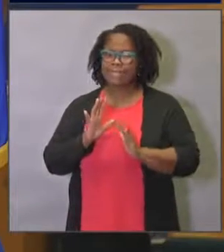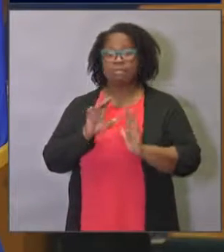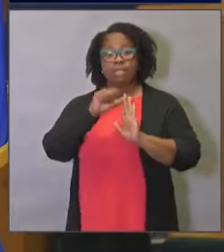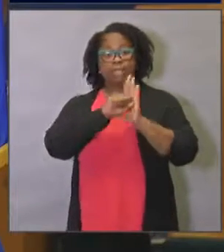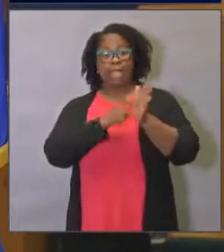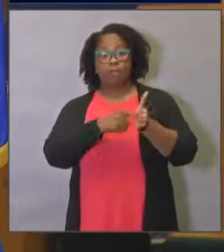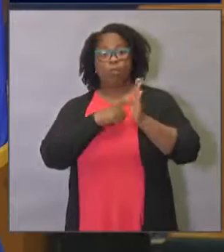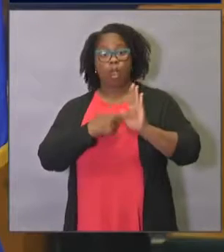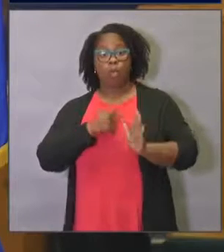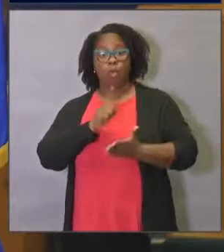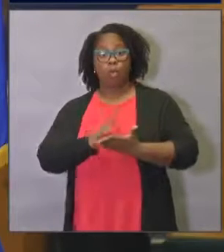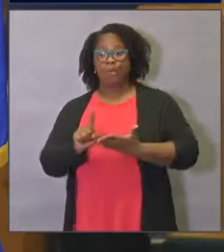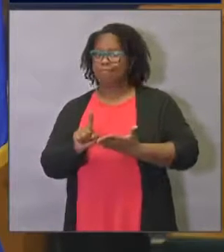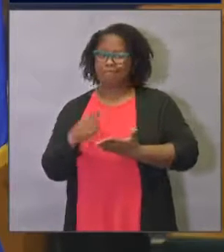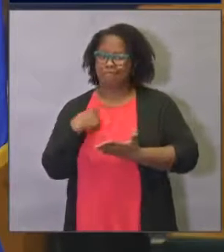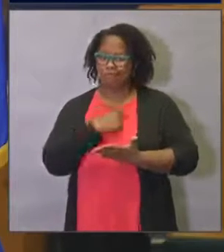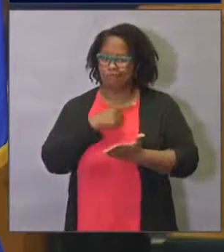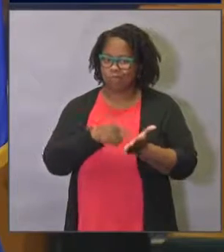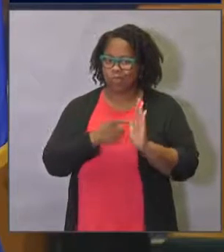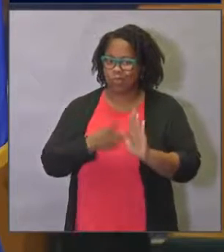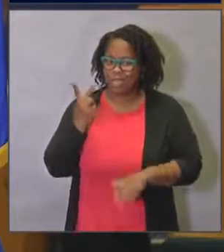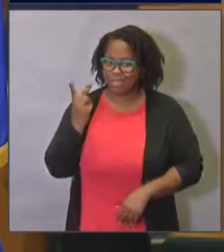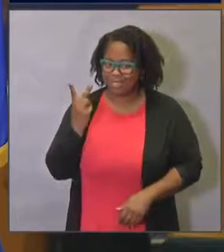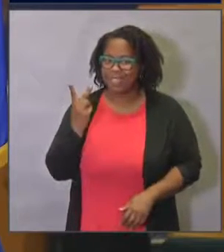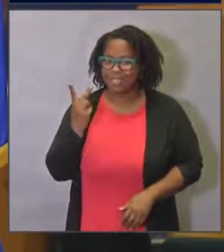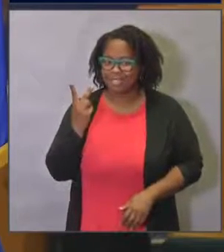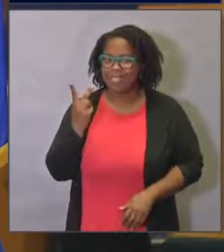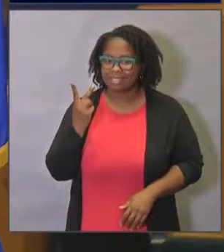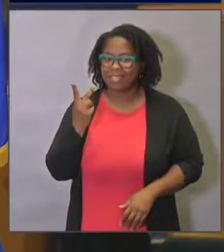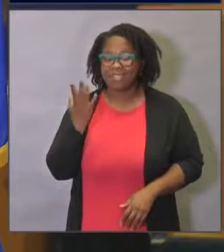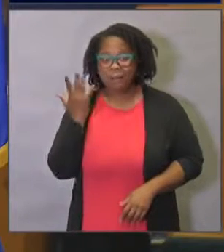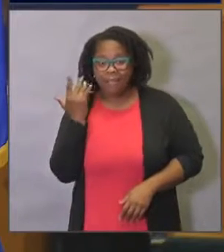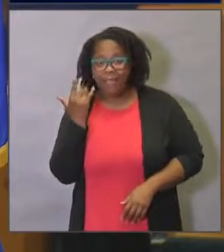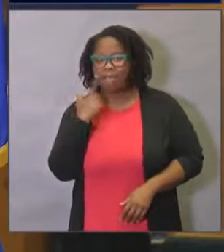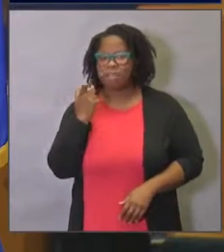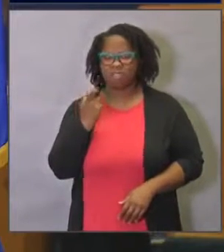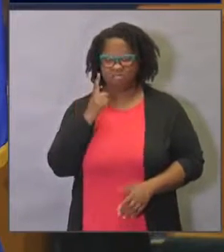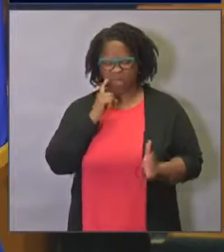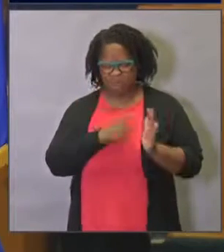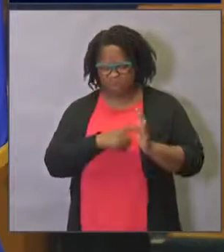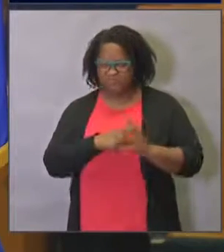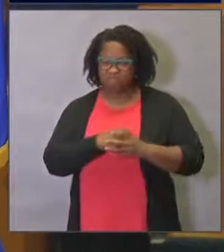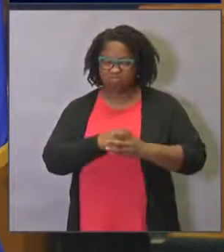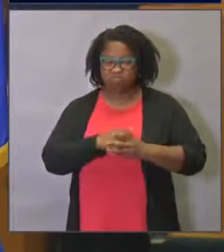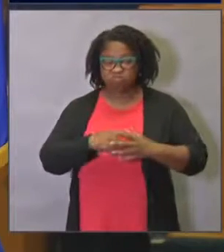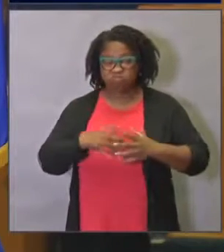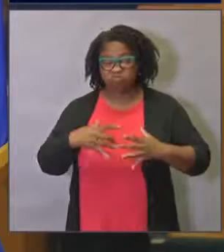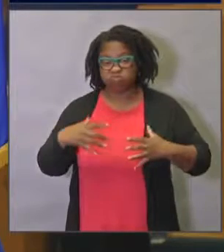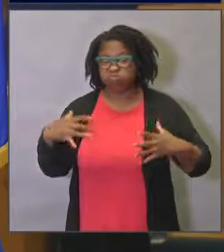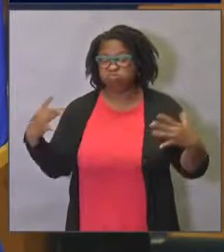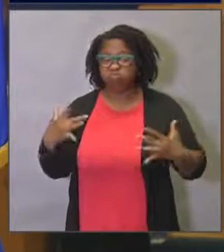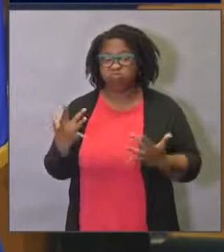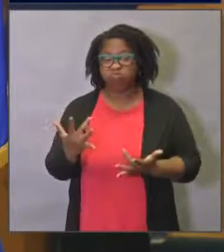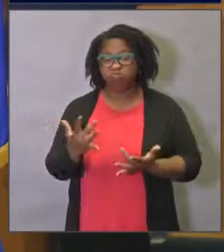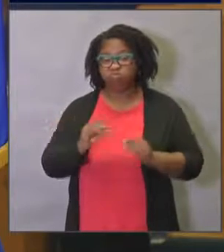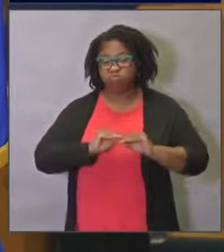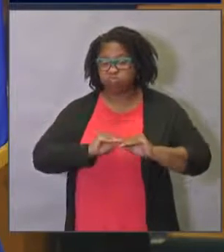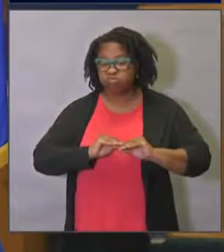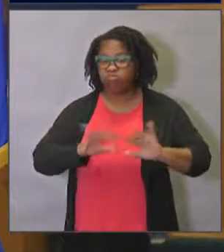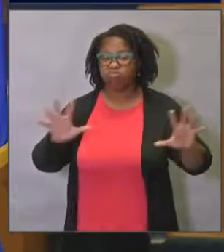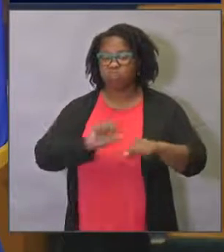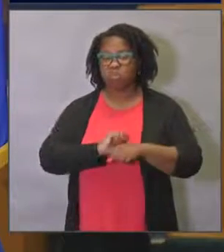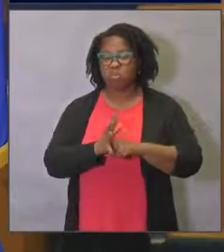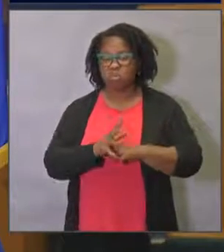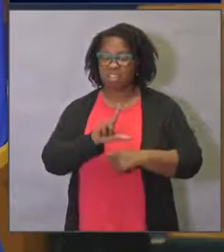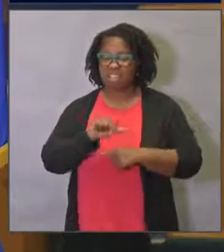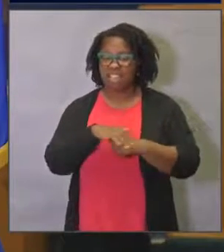state requires. As soon as we started experiencing the significant increase here in LA County, to really try very